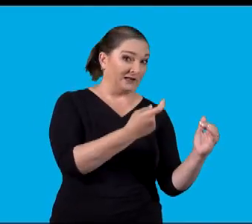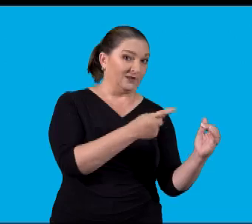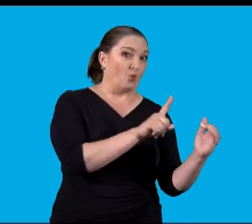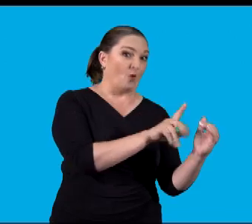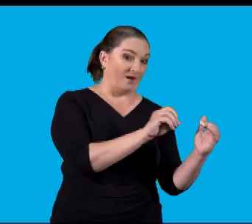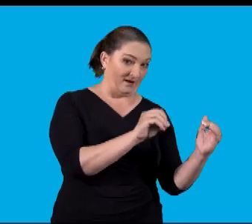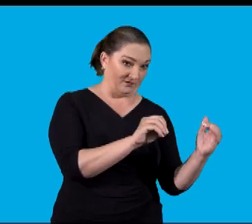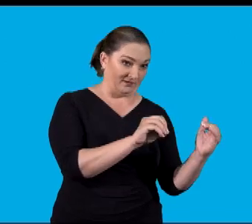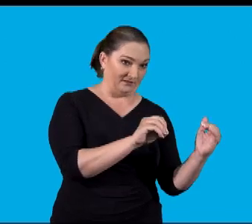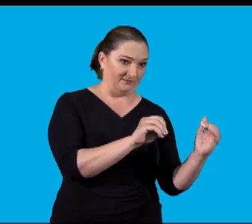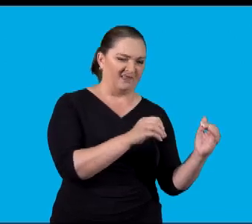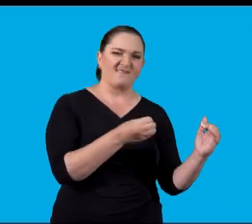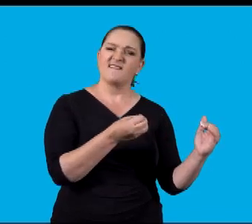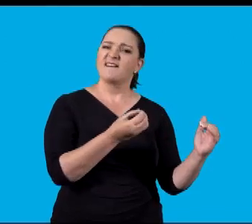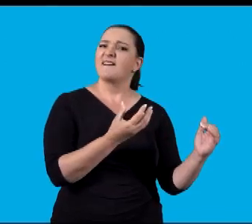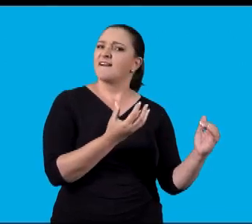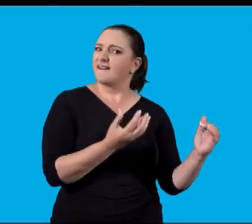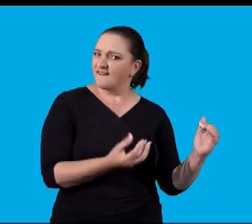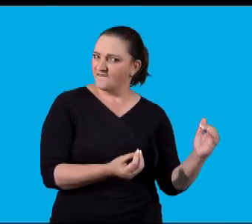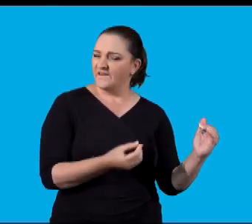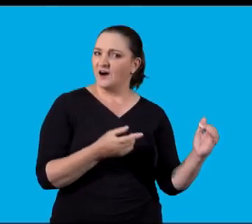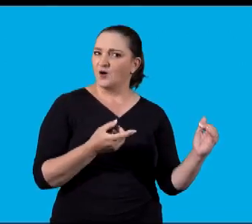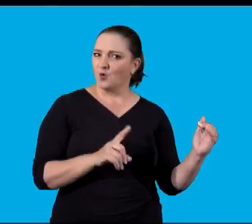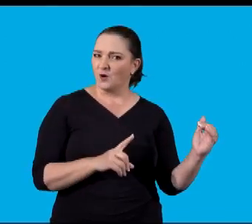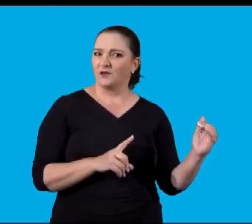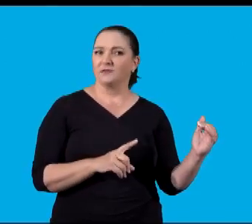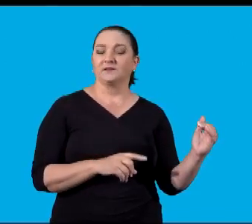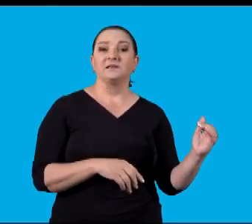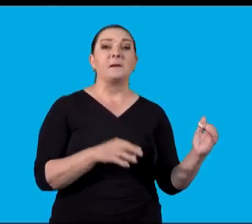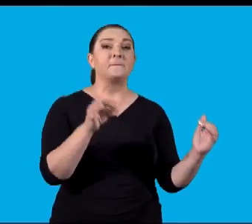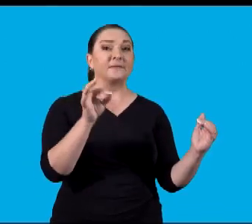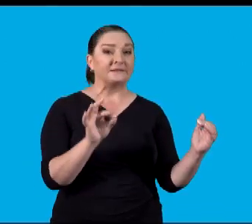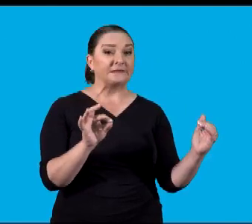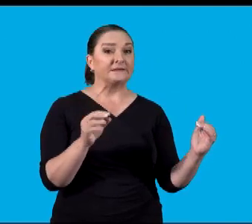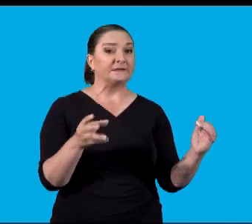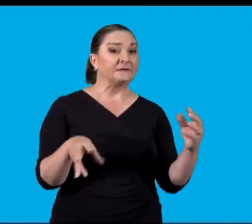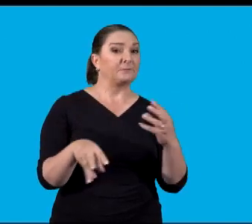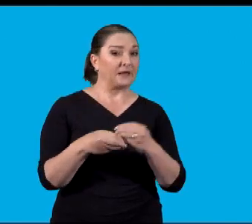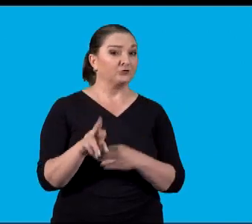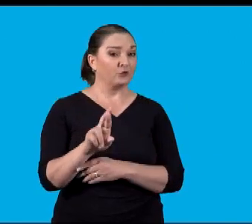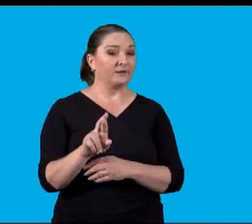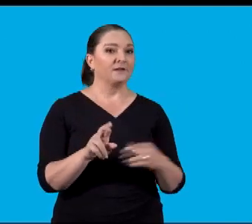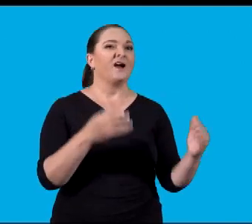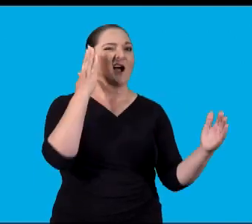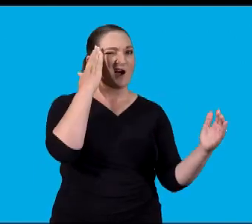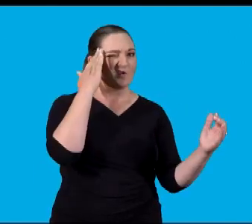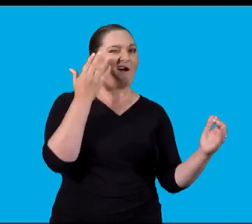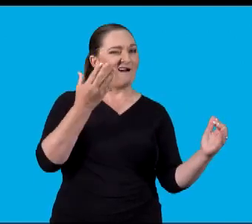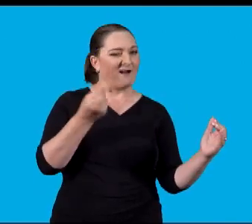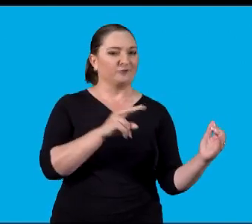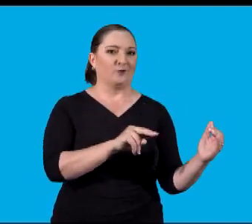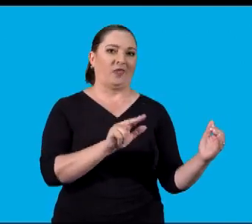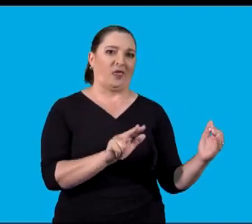I have? I have, the have must have two, the percentage as well as the rand. I have